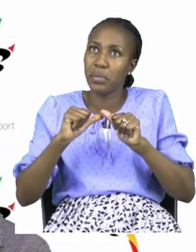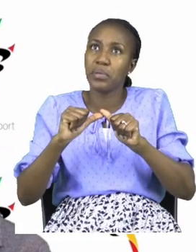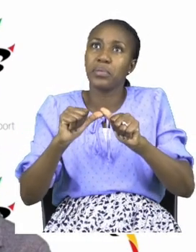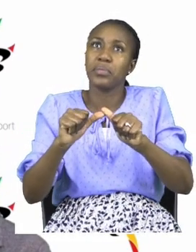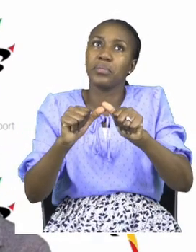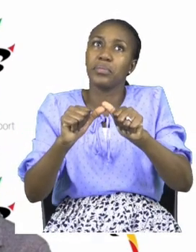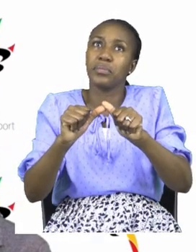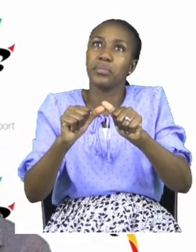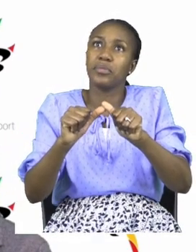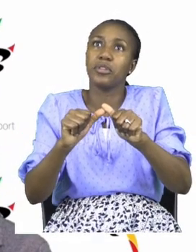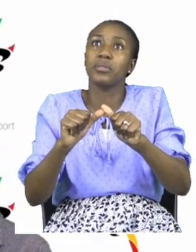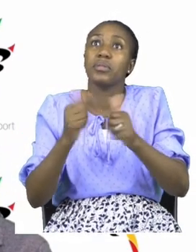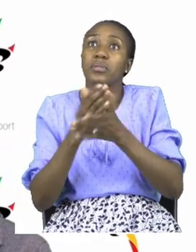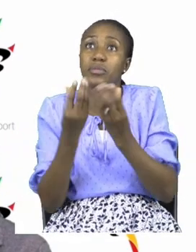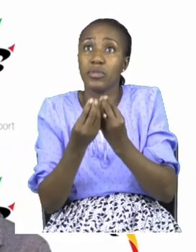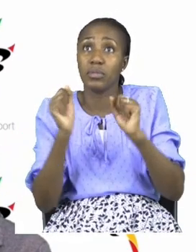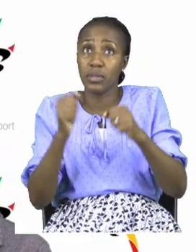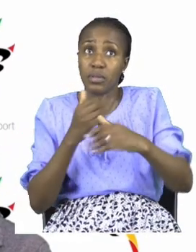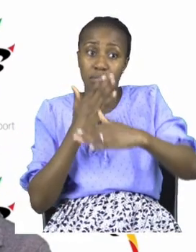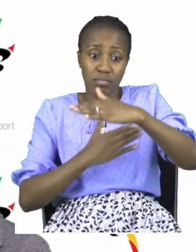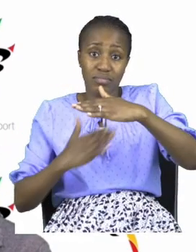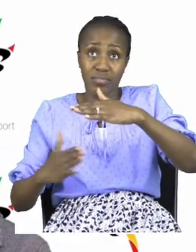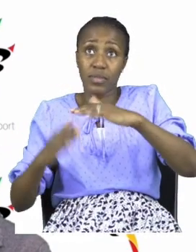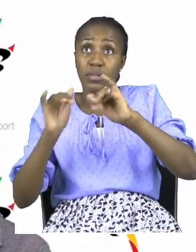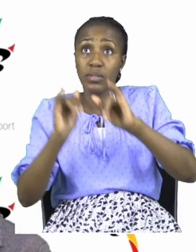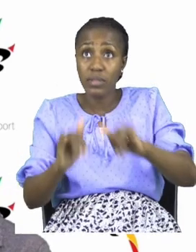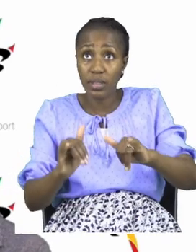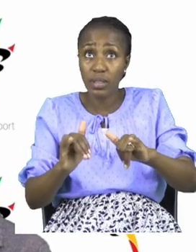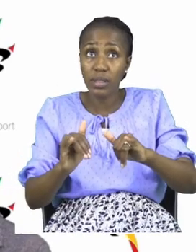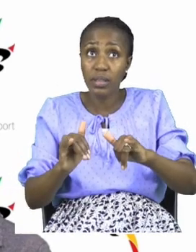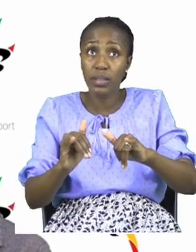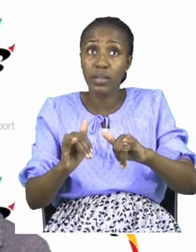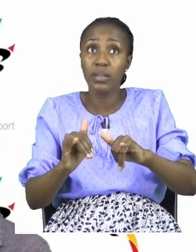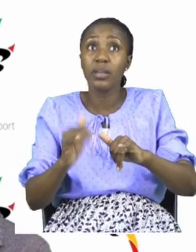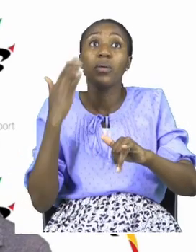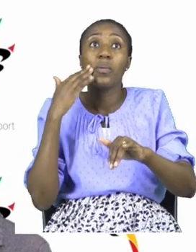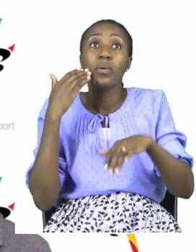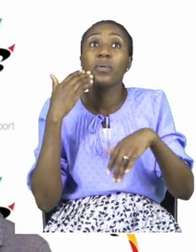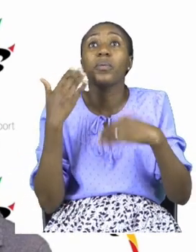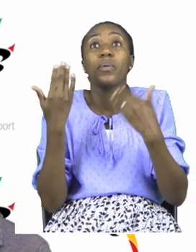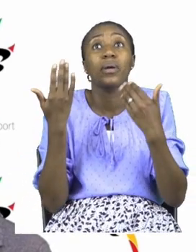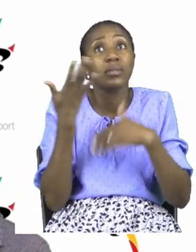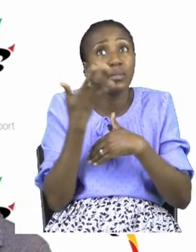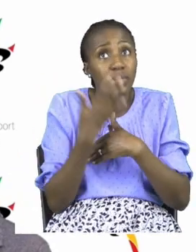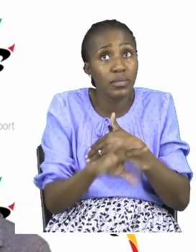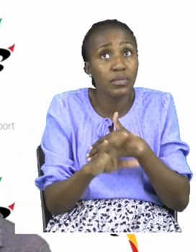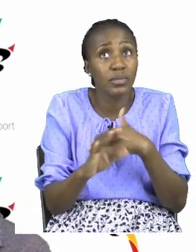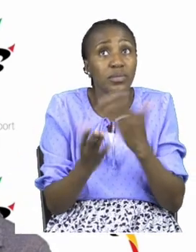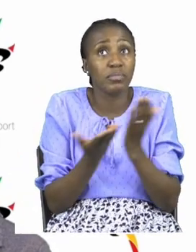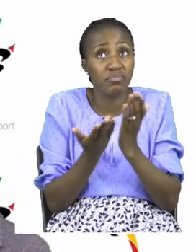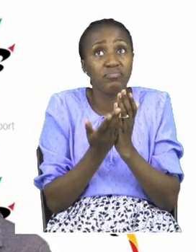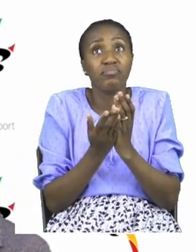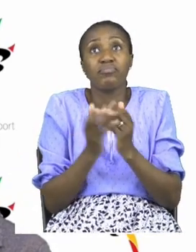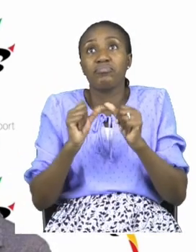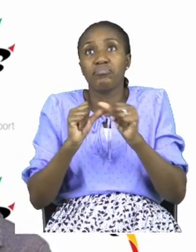can go to the school, stay in the hostel, get coaching before school, and also get coaching after school. So